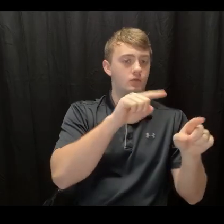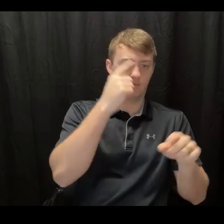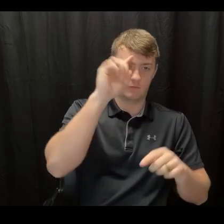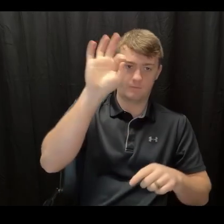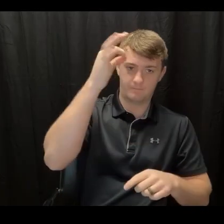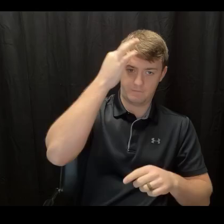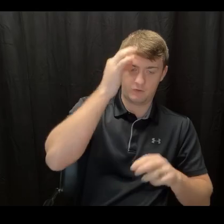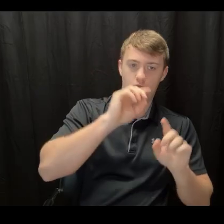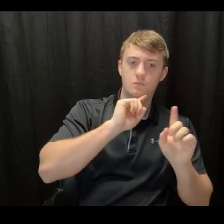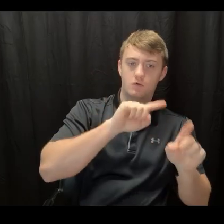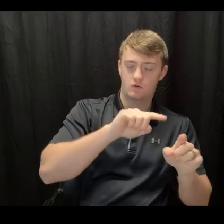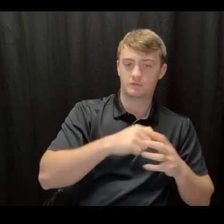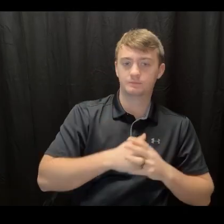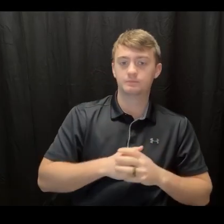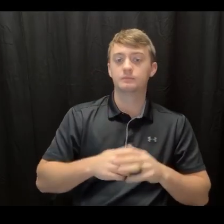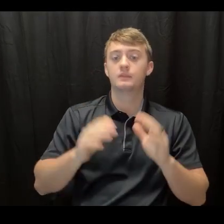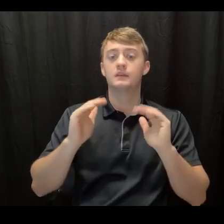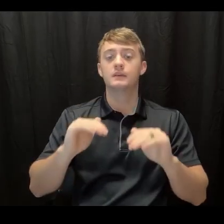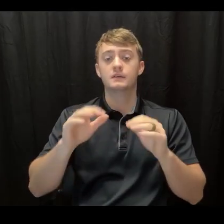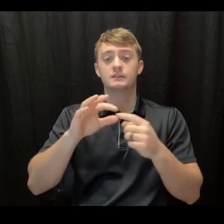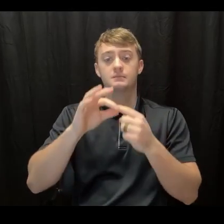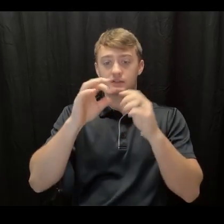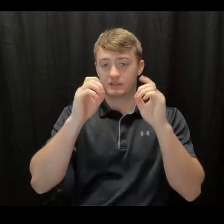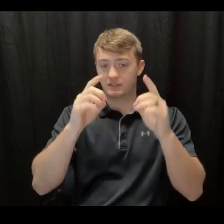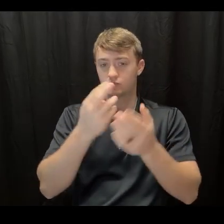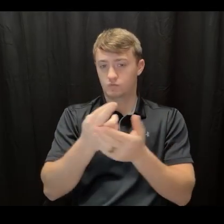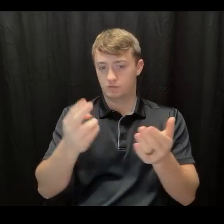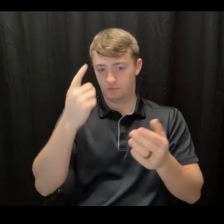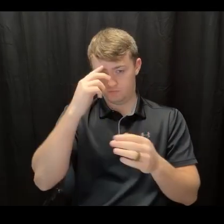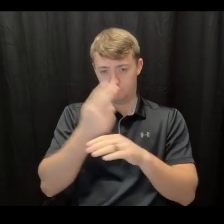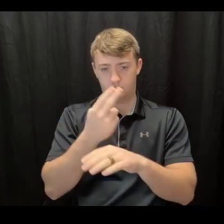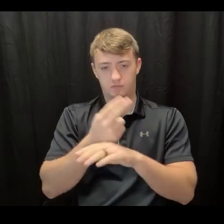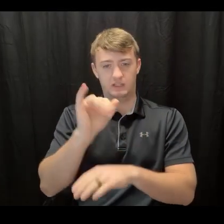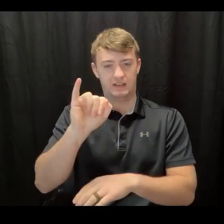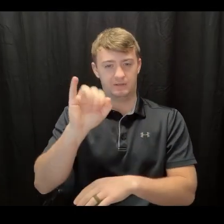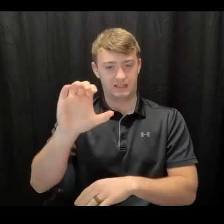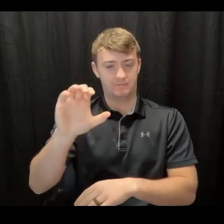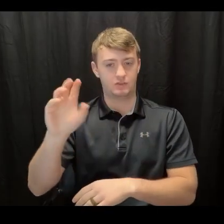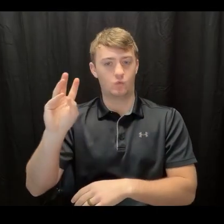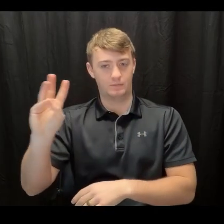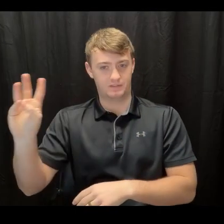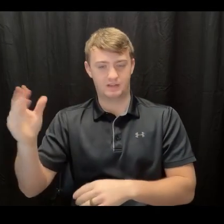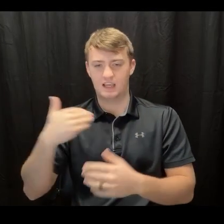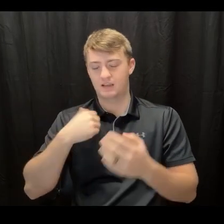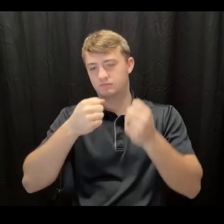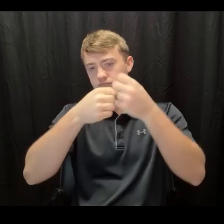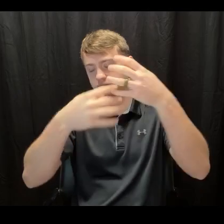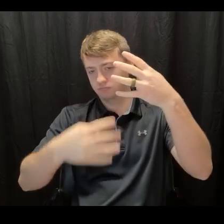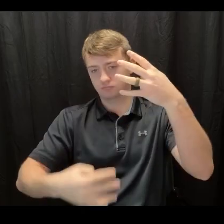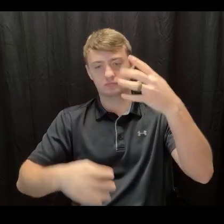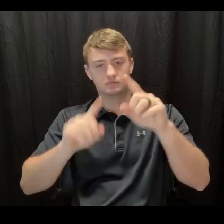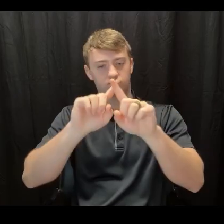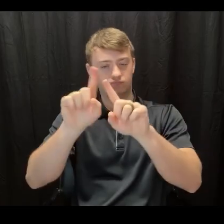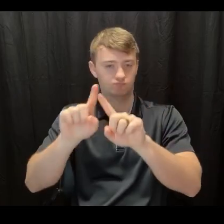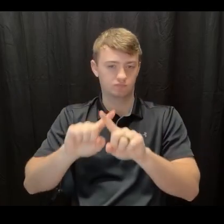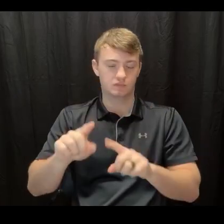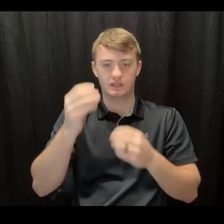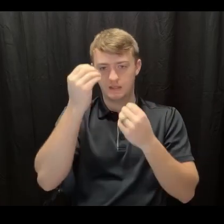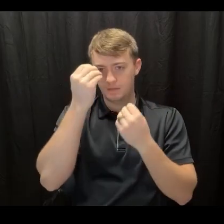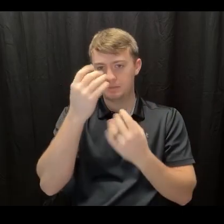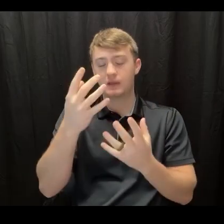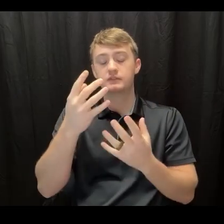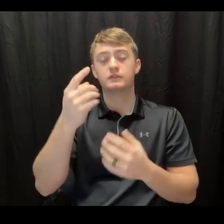federal reporting. The Special Education Resources for Using Infinite Campus website has a plethora of